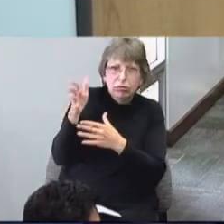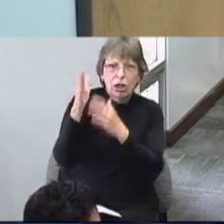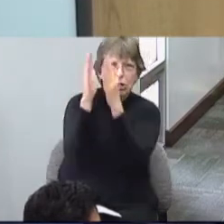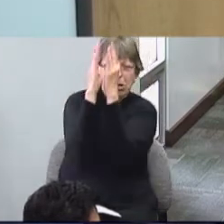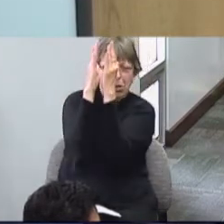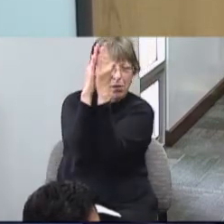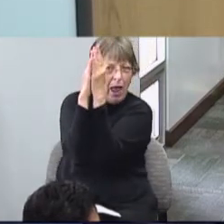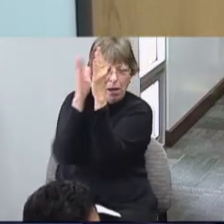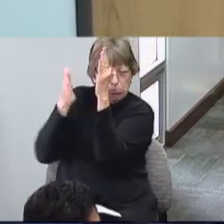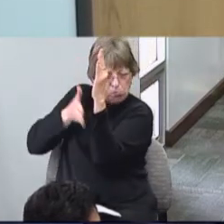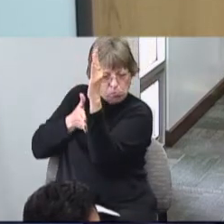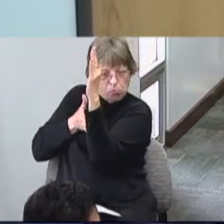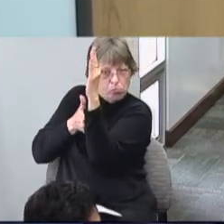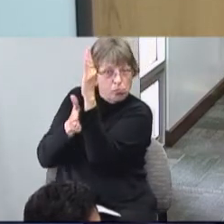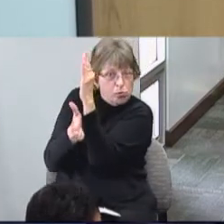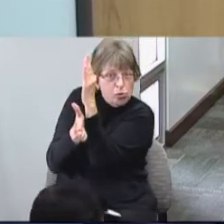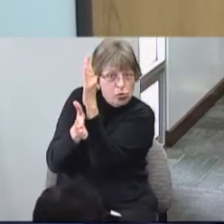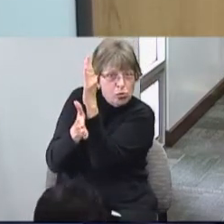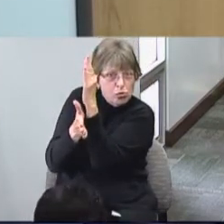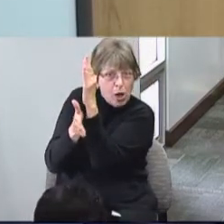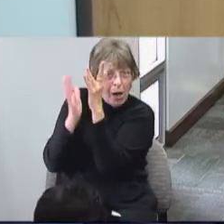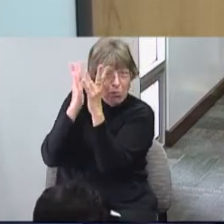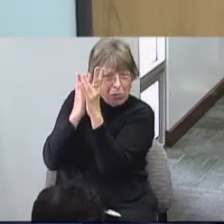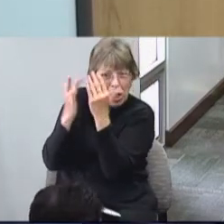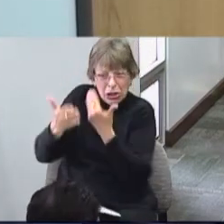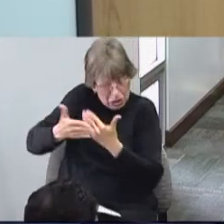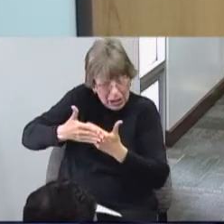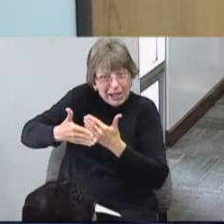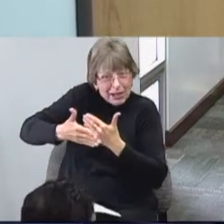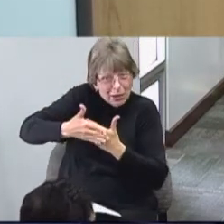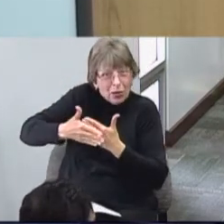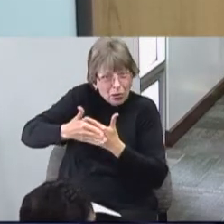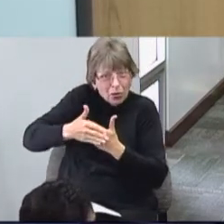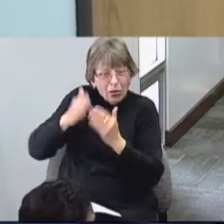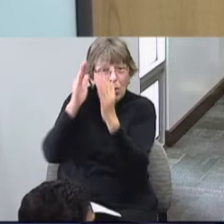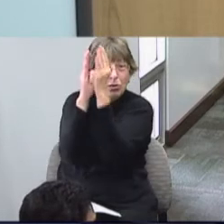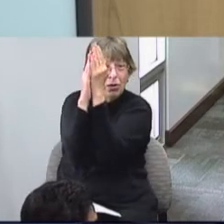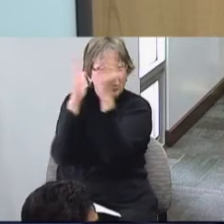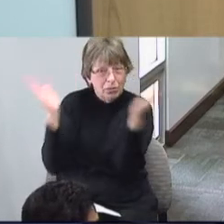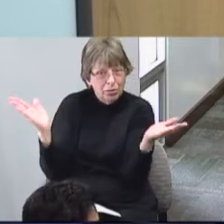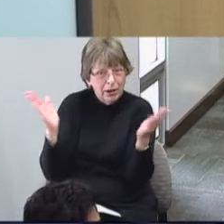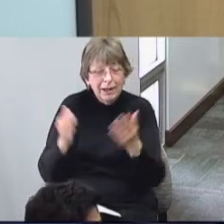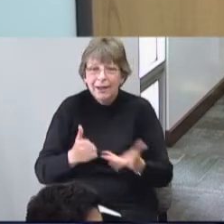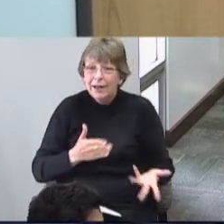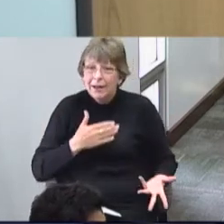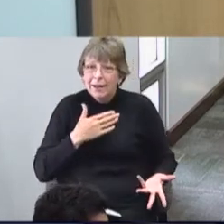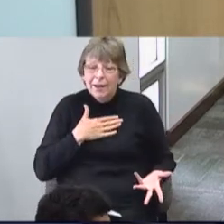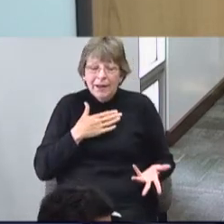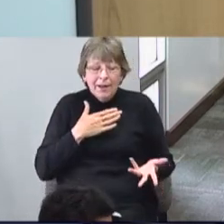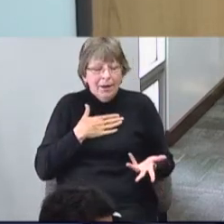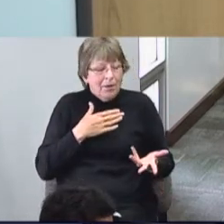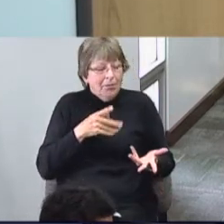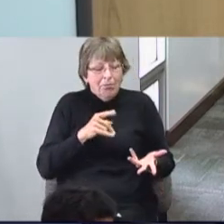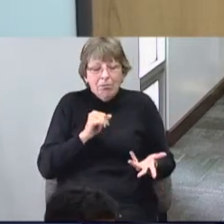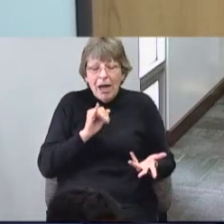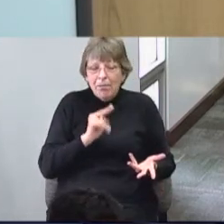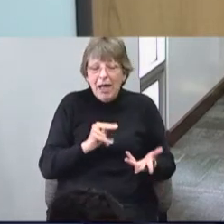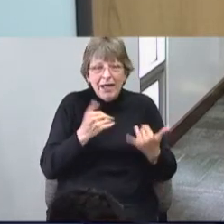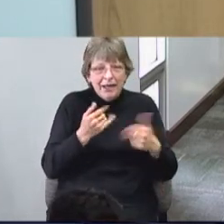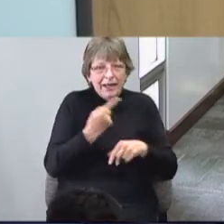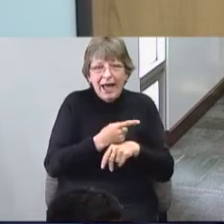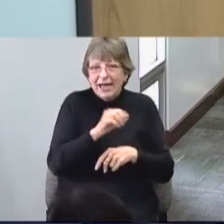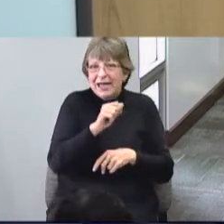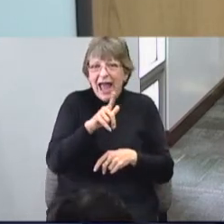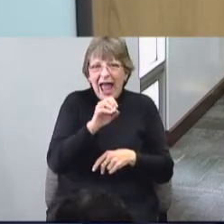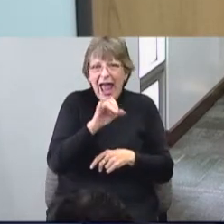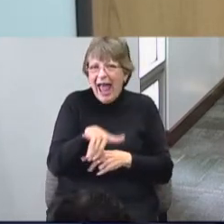That's all I've got. My main pain today is our alley is horrible. It